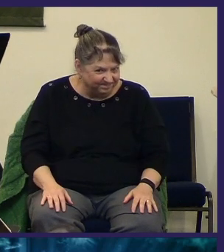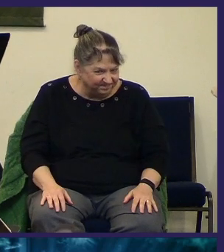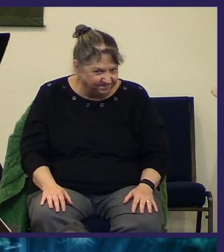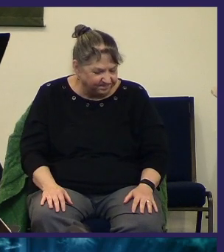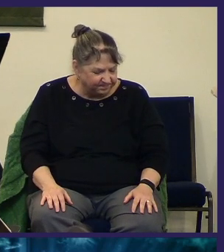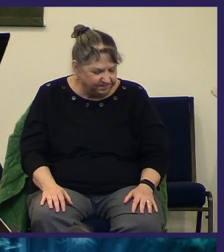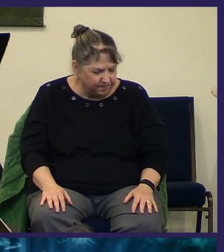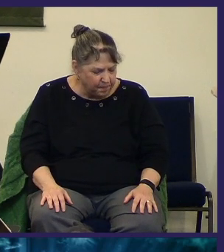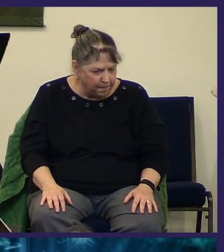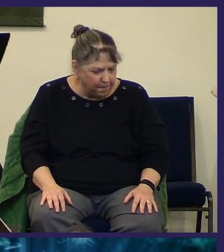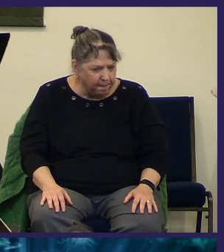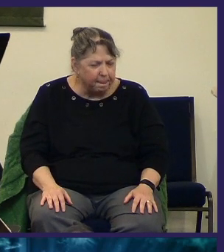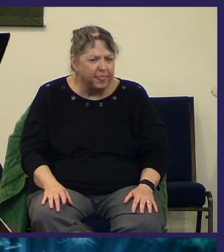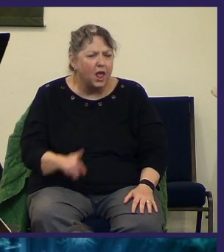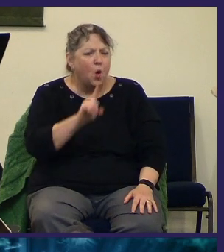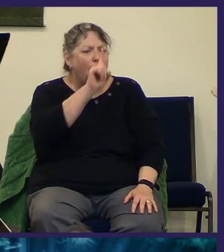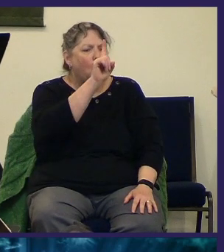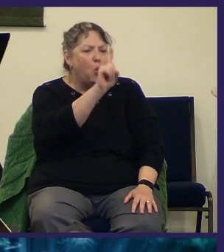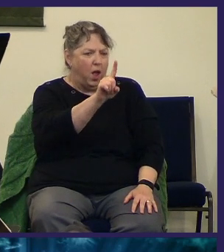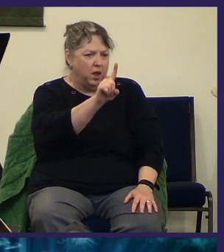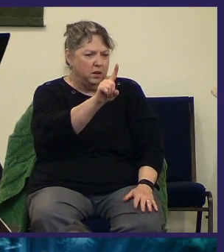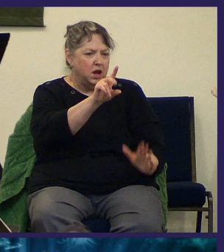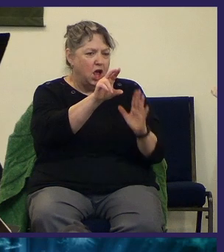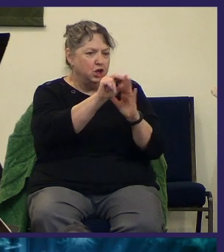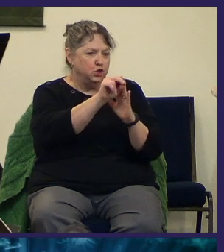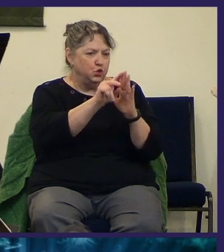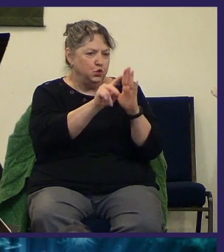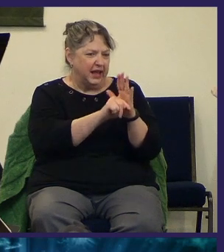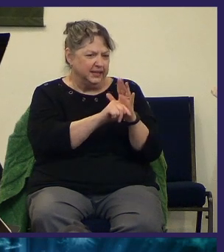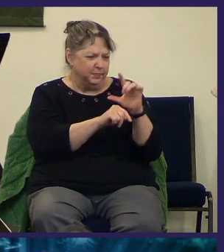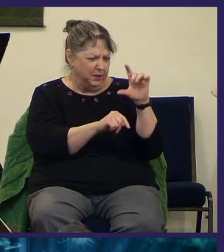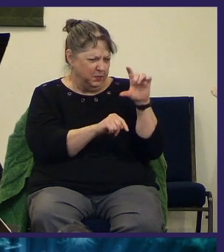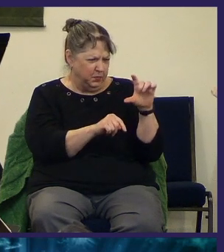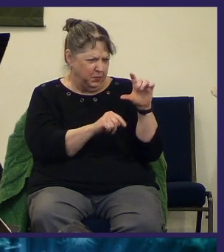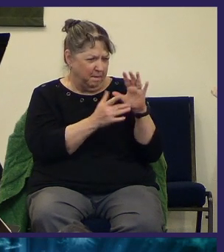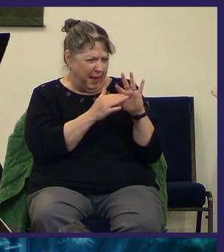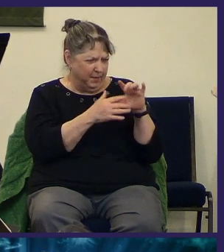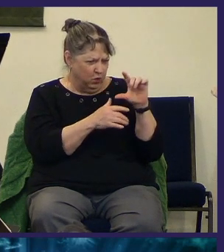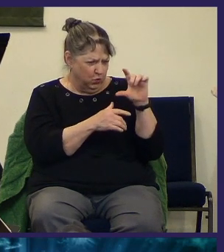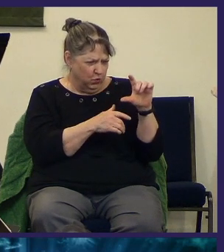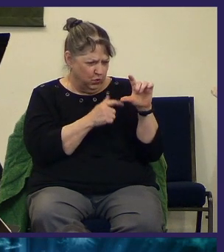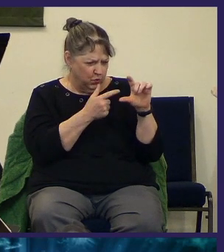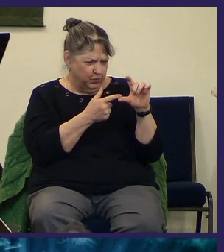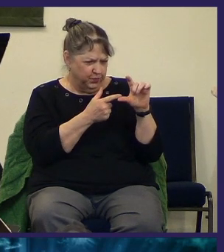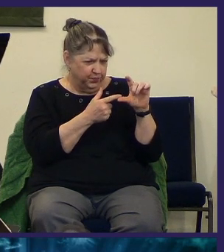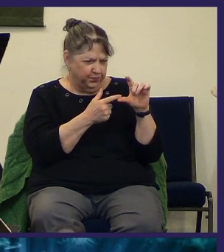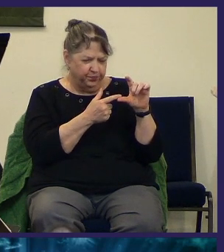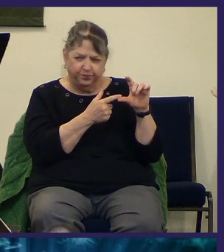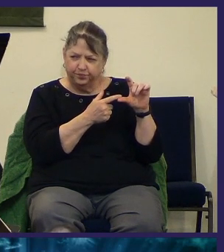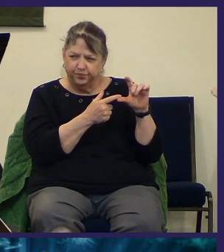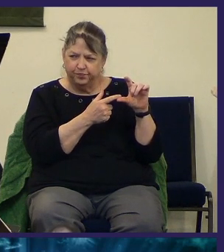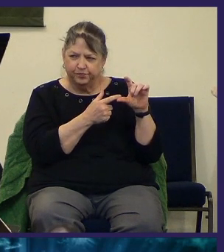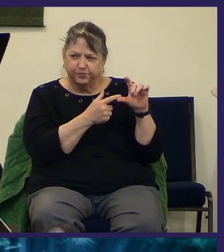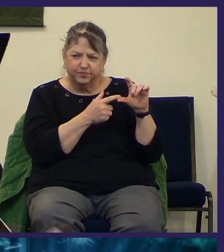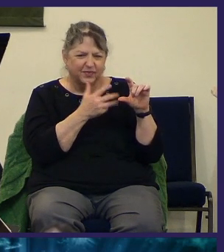so one new testament one new testament obviously inflation is about a dollar 75 right